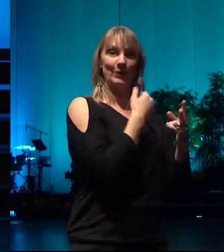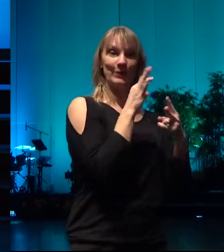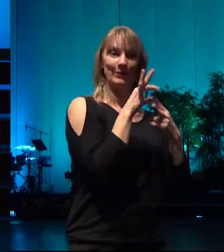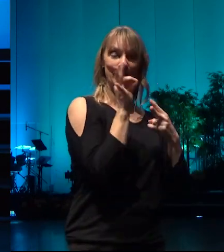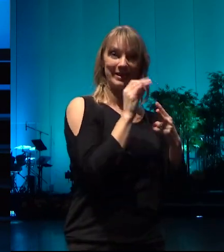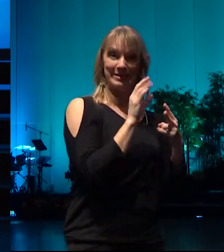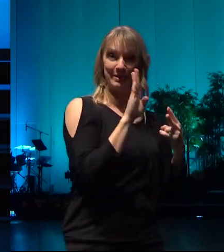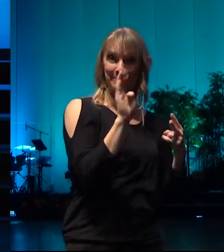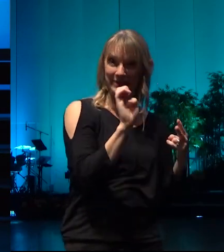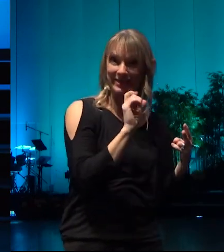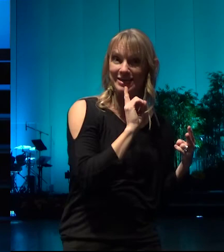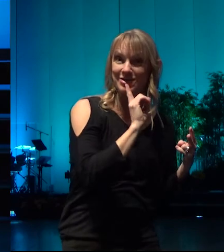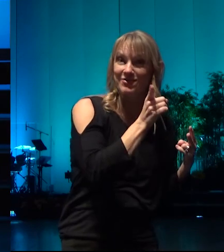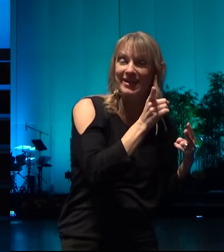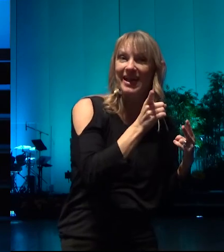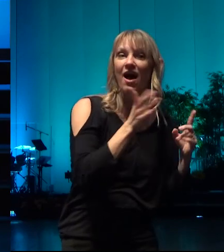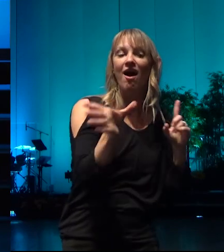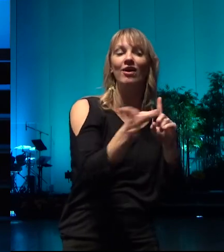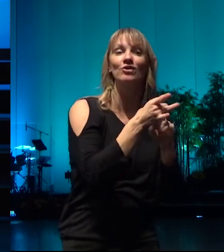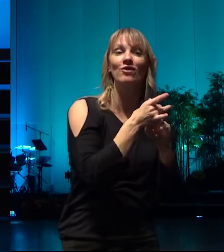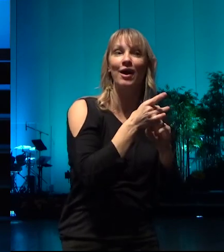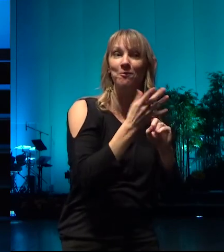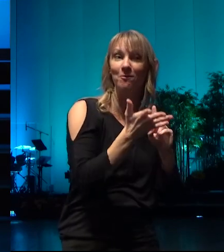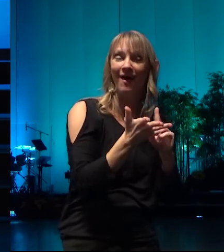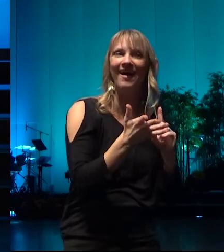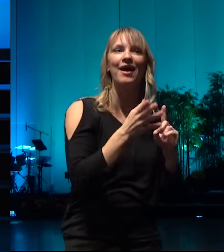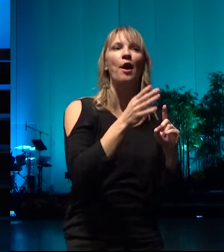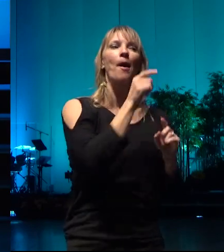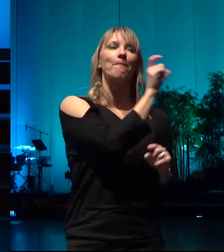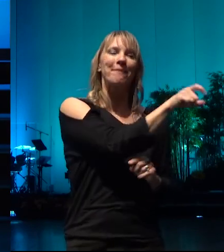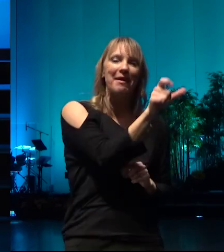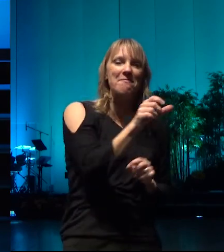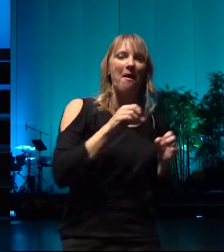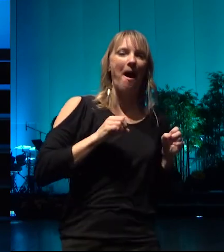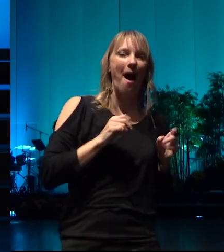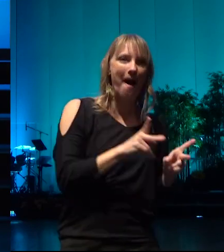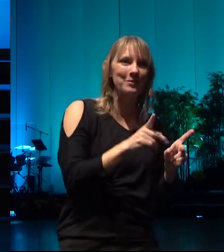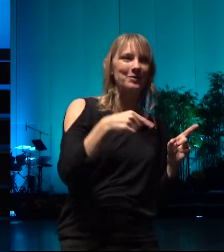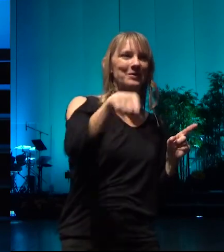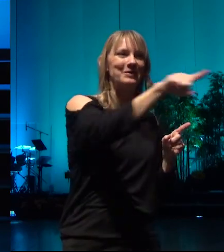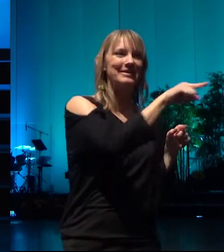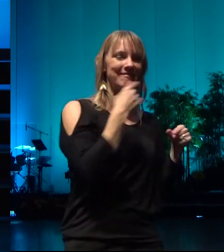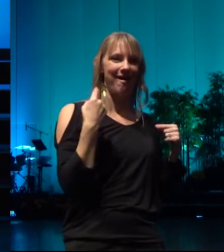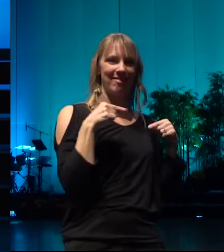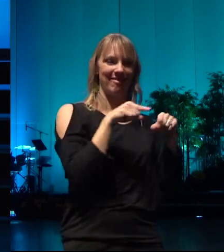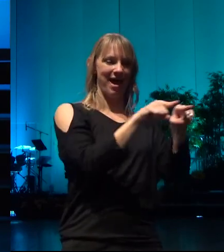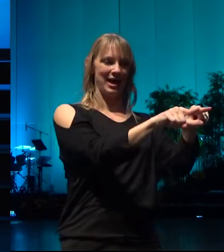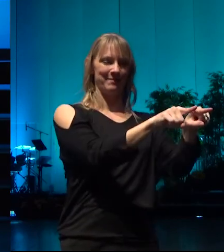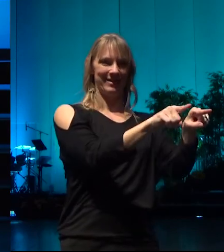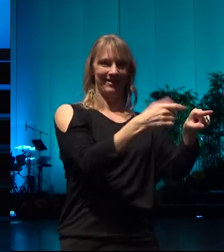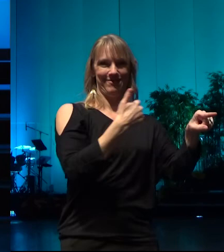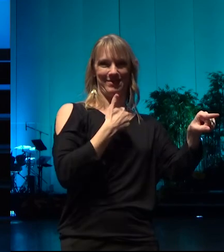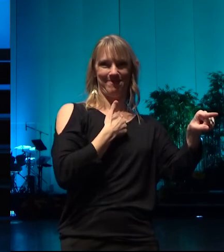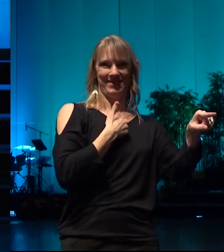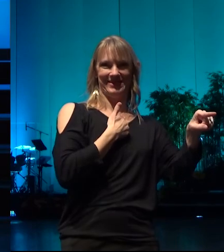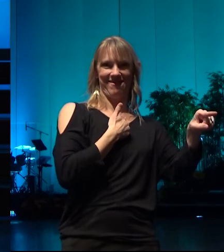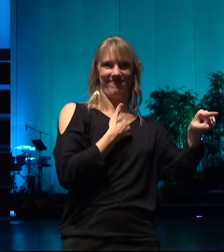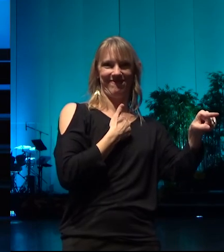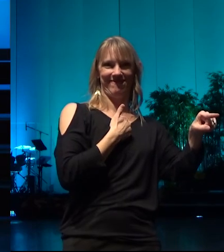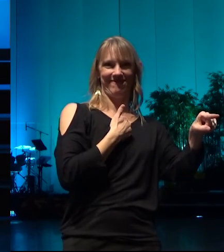new choice, what began to come into my life were people and opportunities who were in alignment with who I